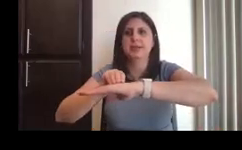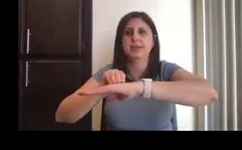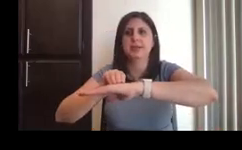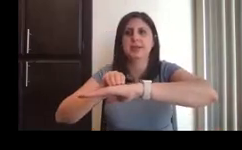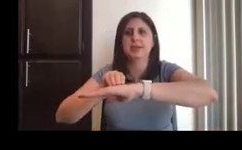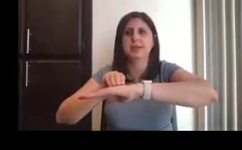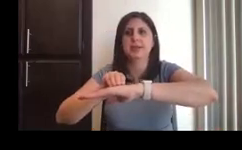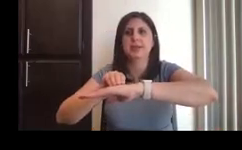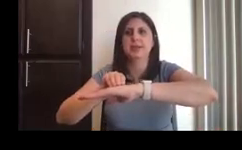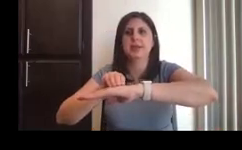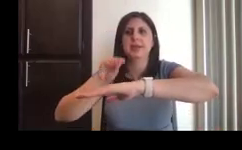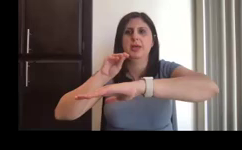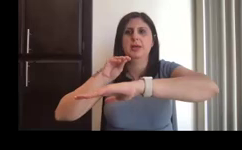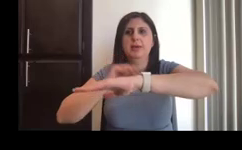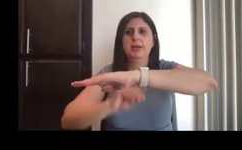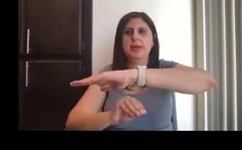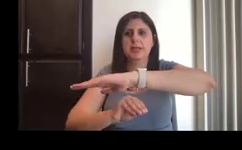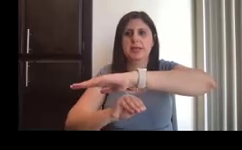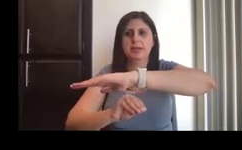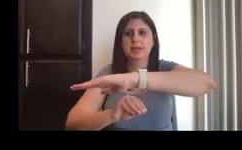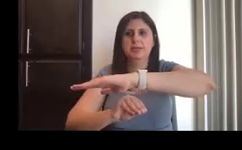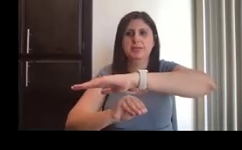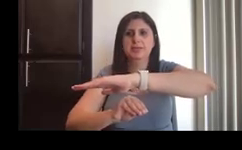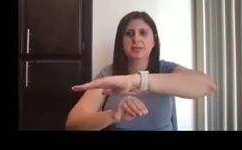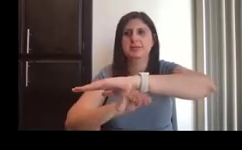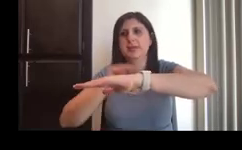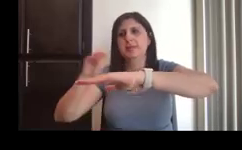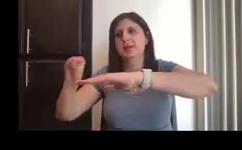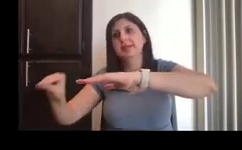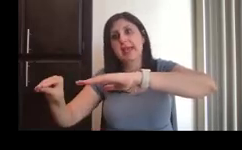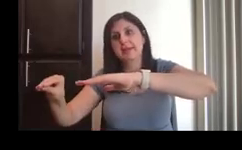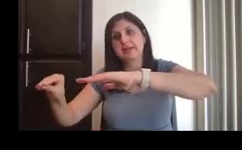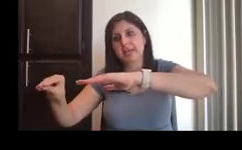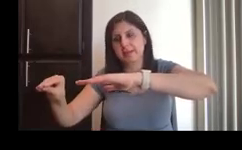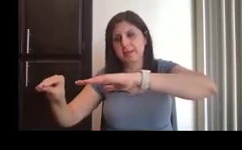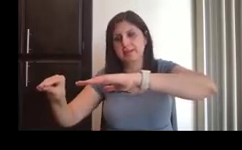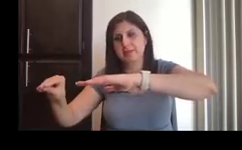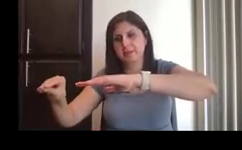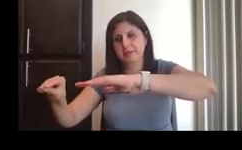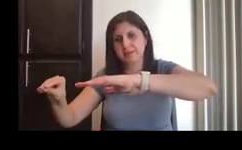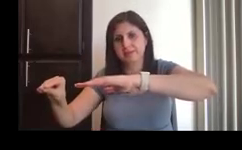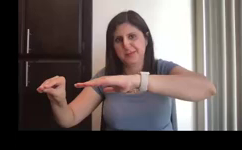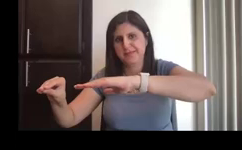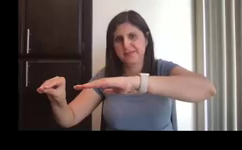it on the table. Put it under the table. Put it on the side of the table.